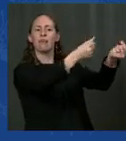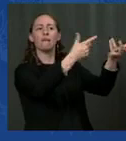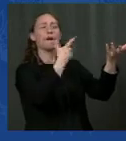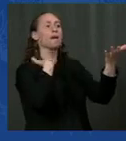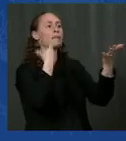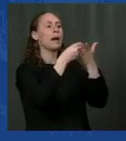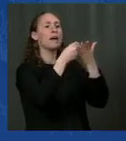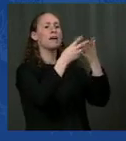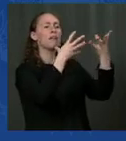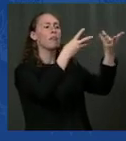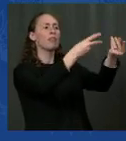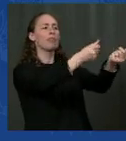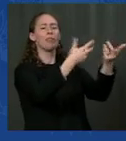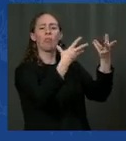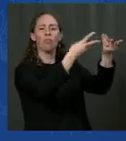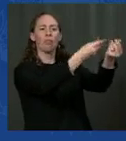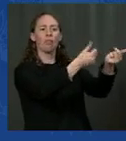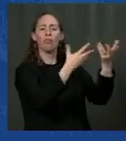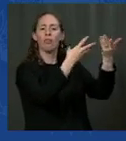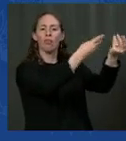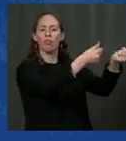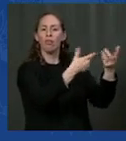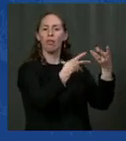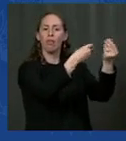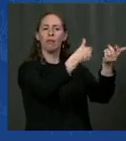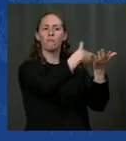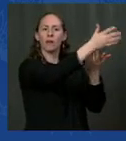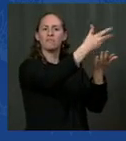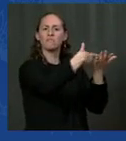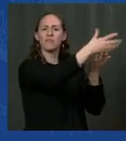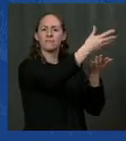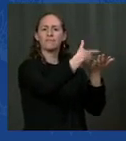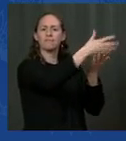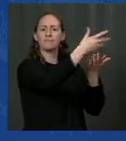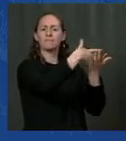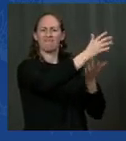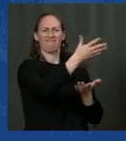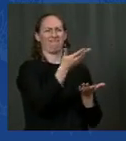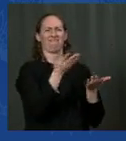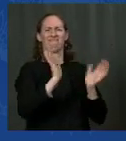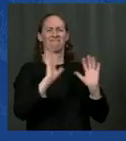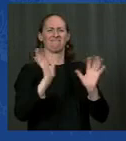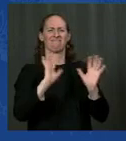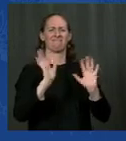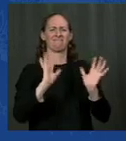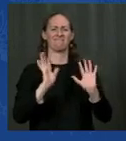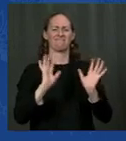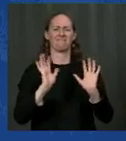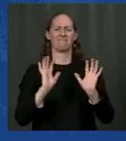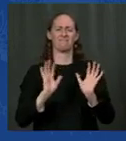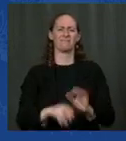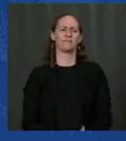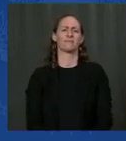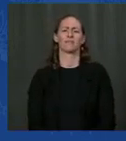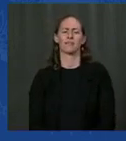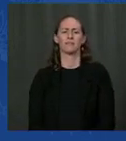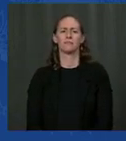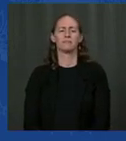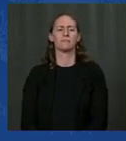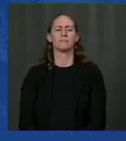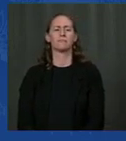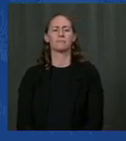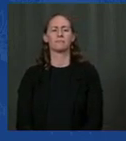the vital national interest of our people. And most of all, after 800,000